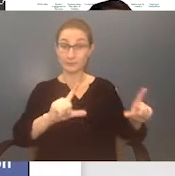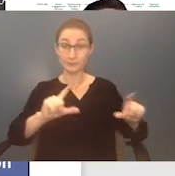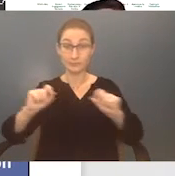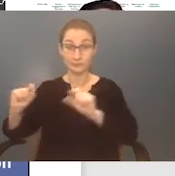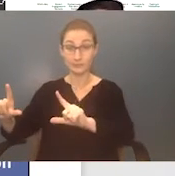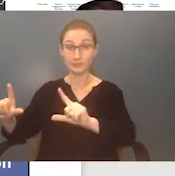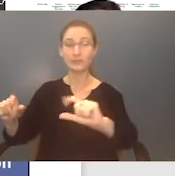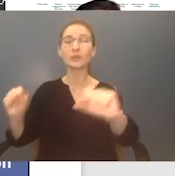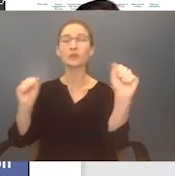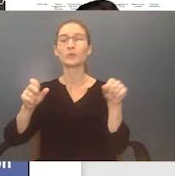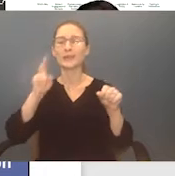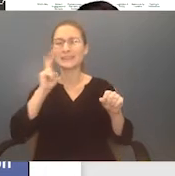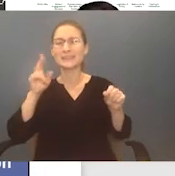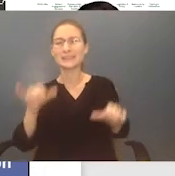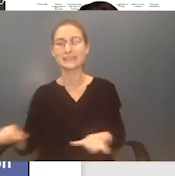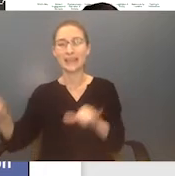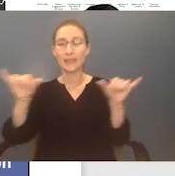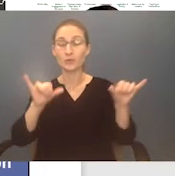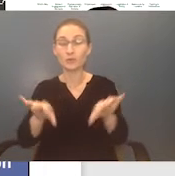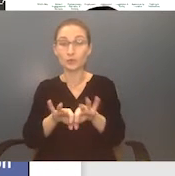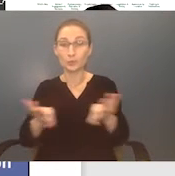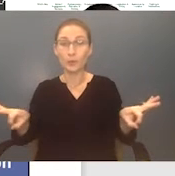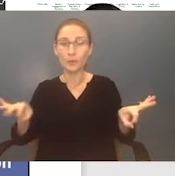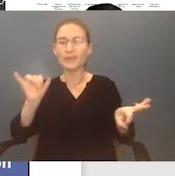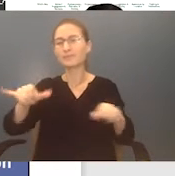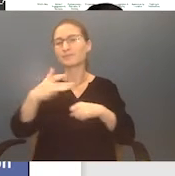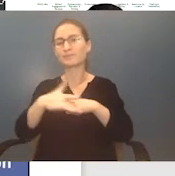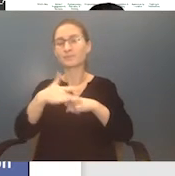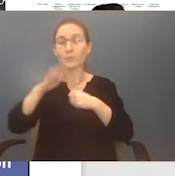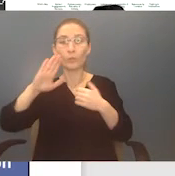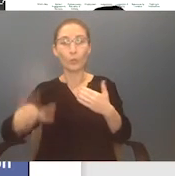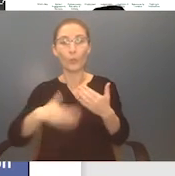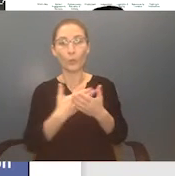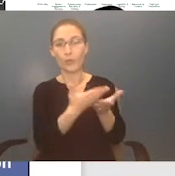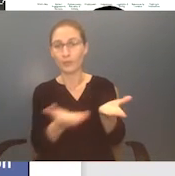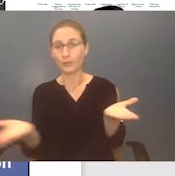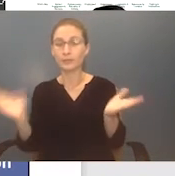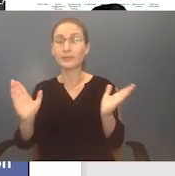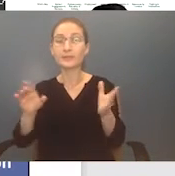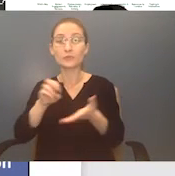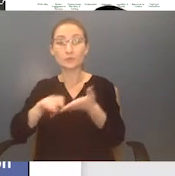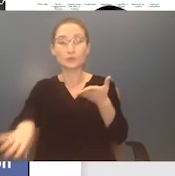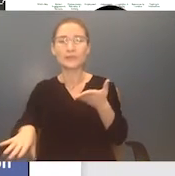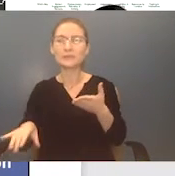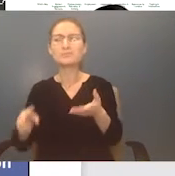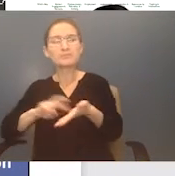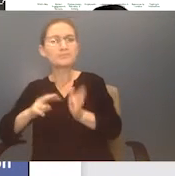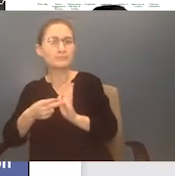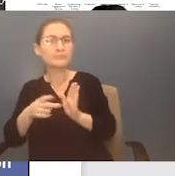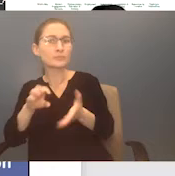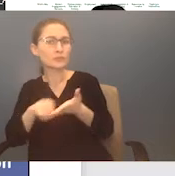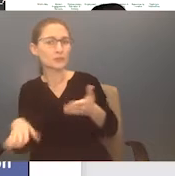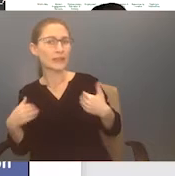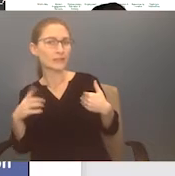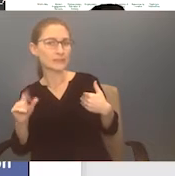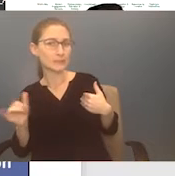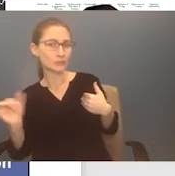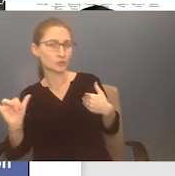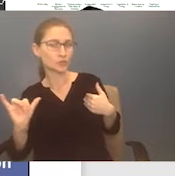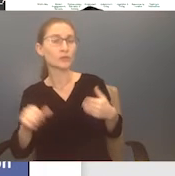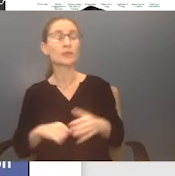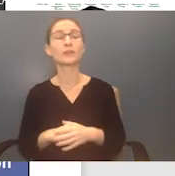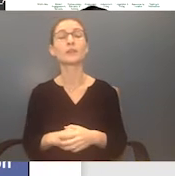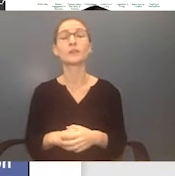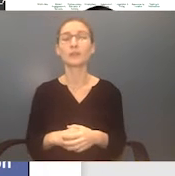see the 24 credit standard diploma option that's just available to all students. And that definitely includes students with disabilities. Now, there are